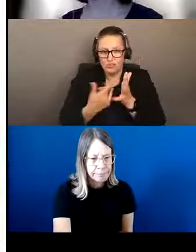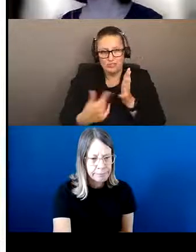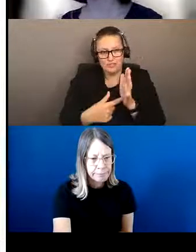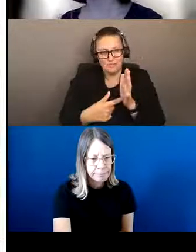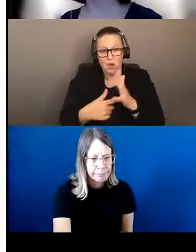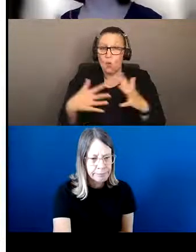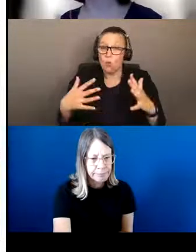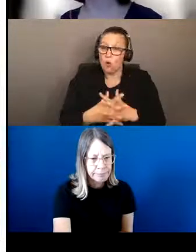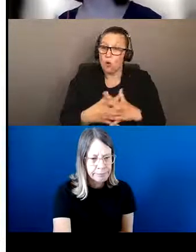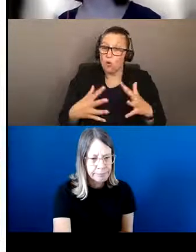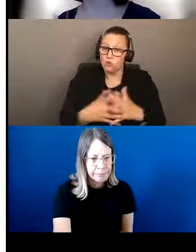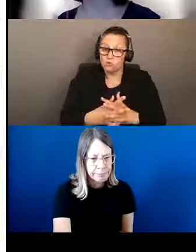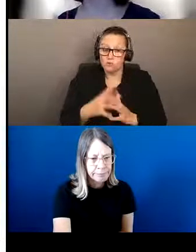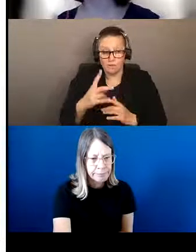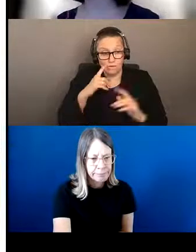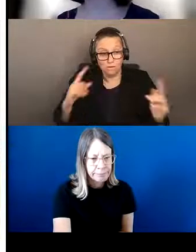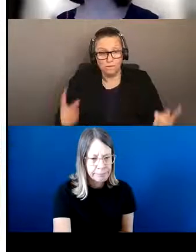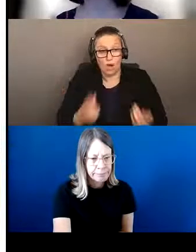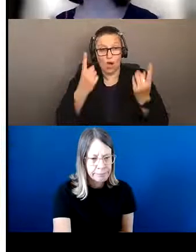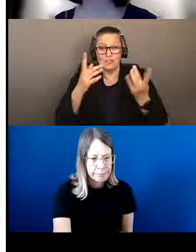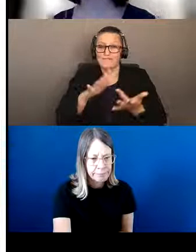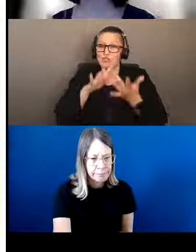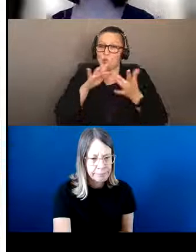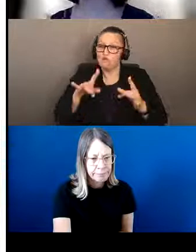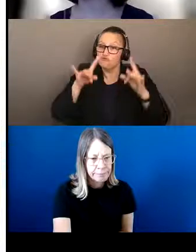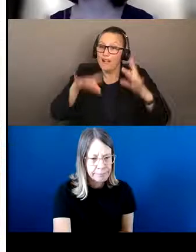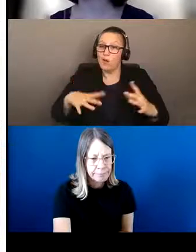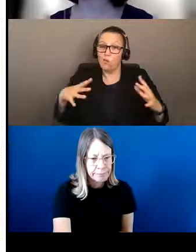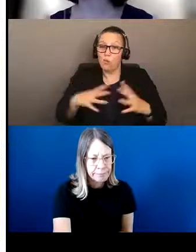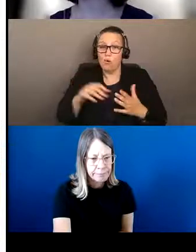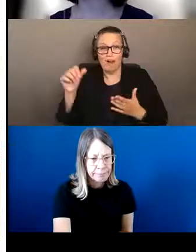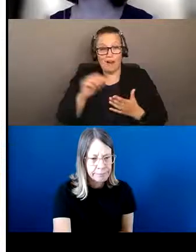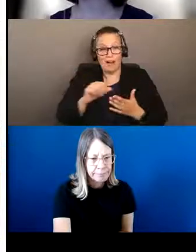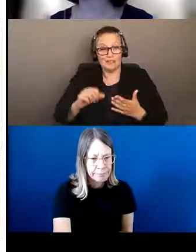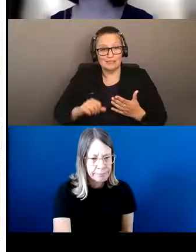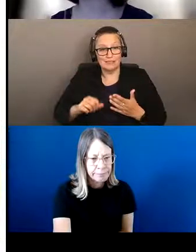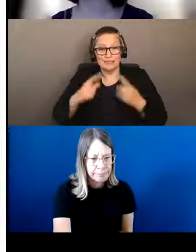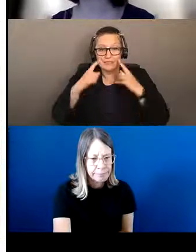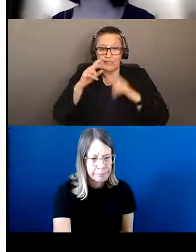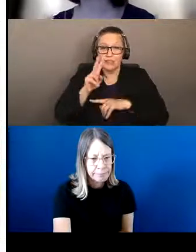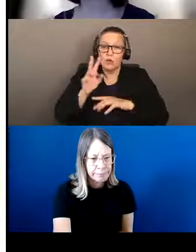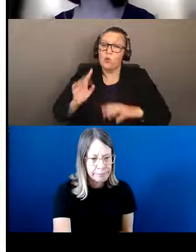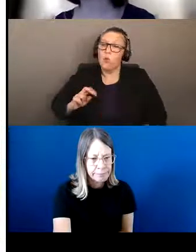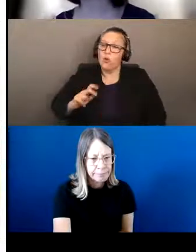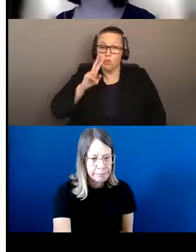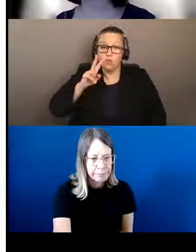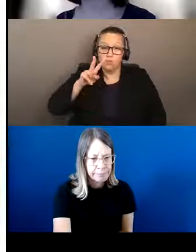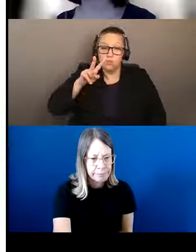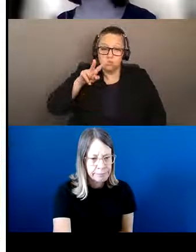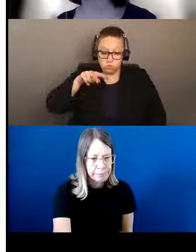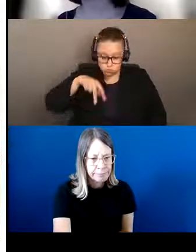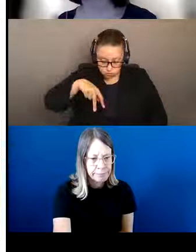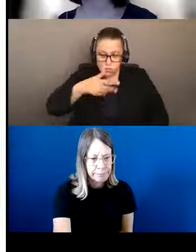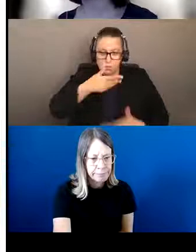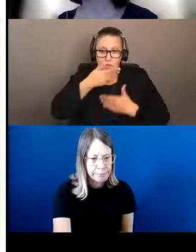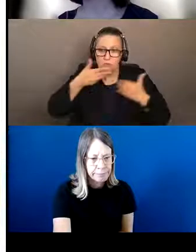official Australian war artist. If you cast your eyes to the ground as we near the memorial fountain, you will notice the amazing mosaic